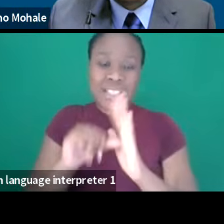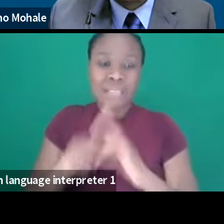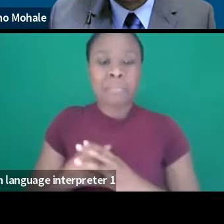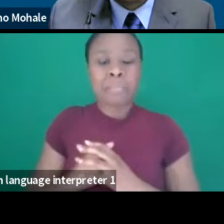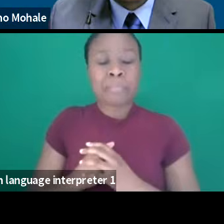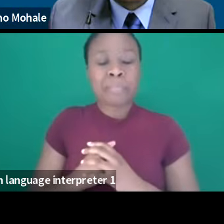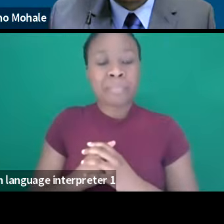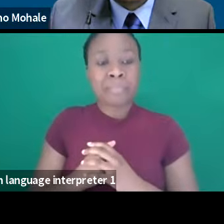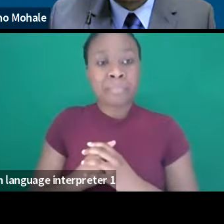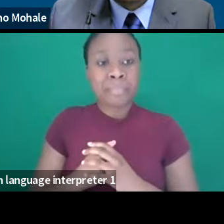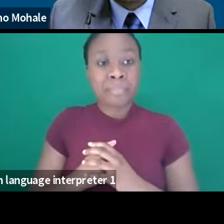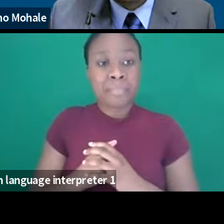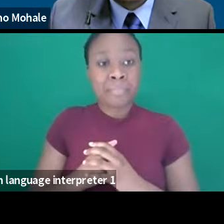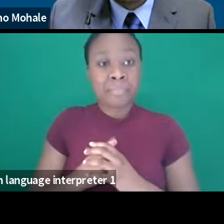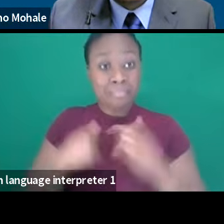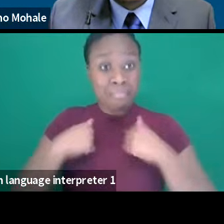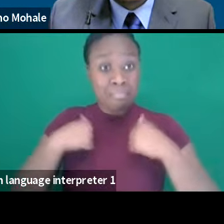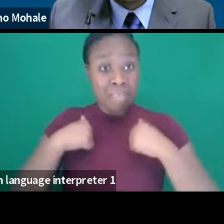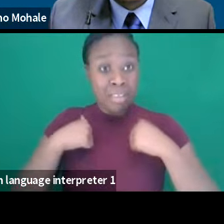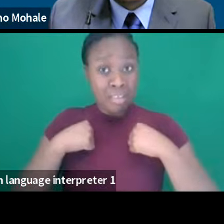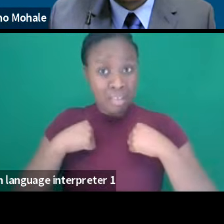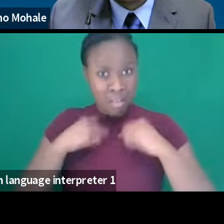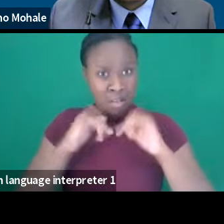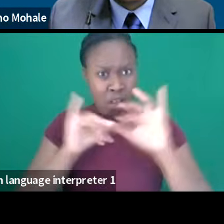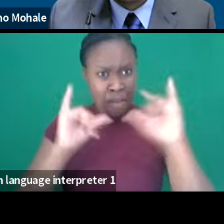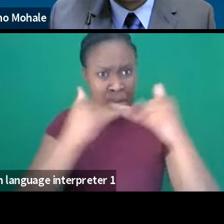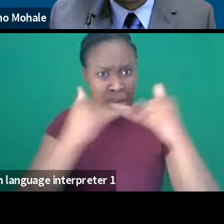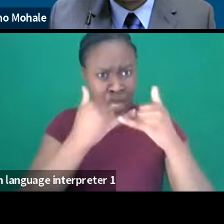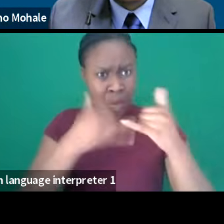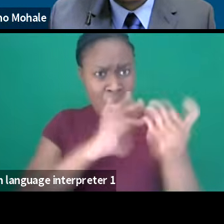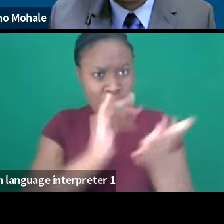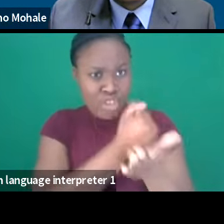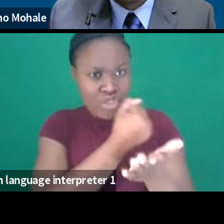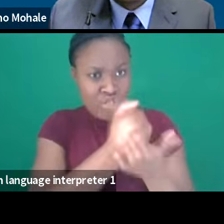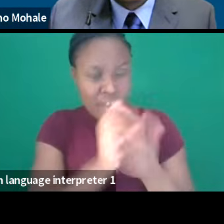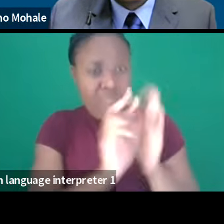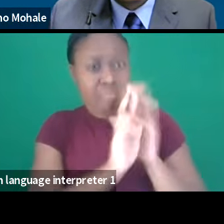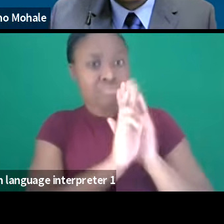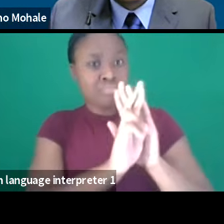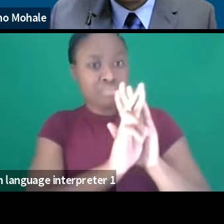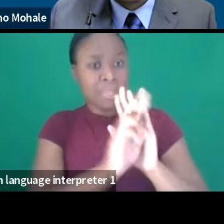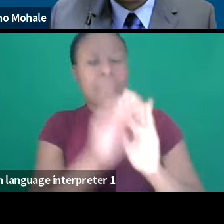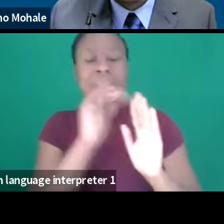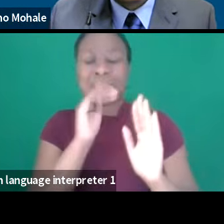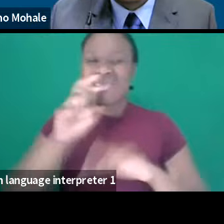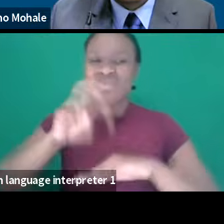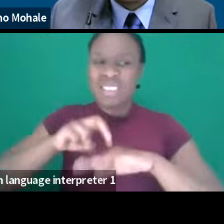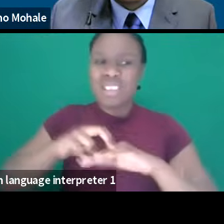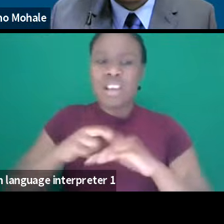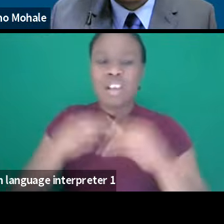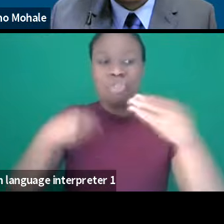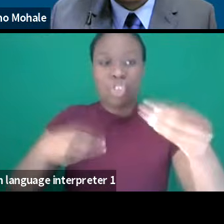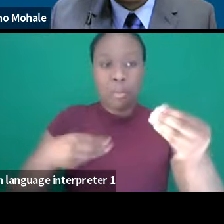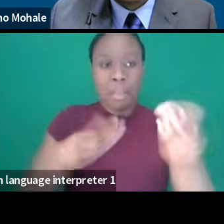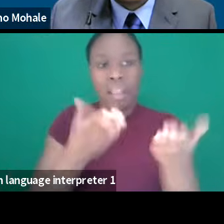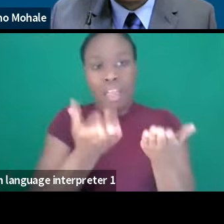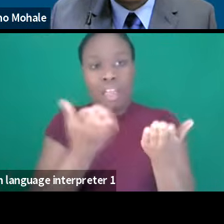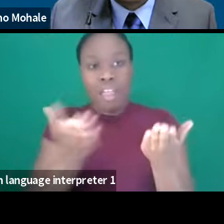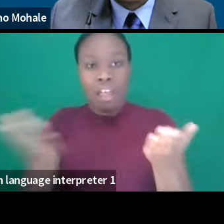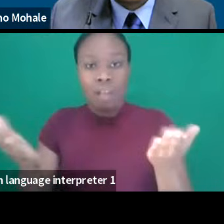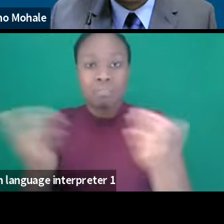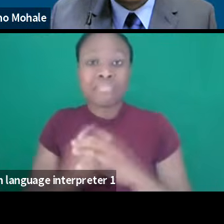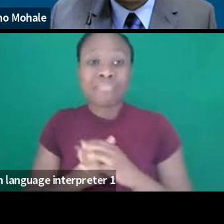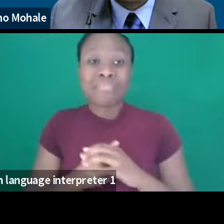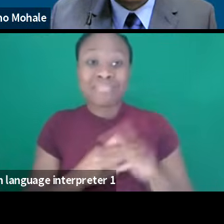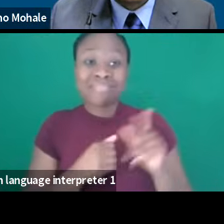register as a representative, if I understood the question correctly, and that would be, if it pertains to a company, we need